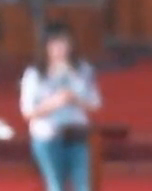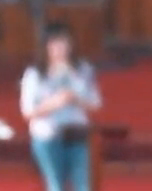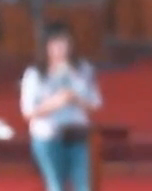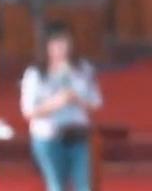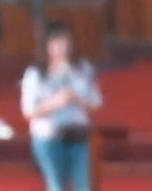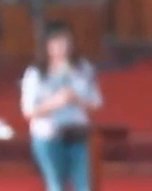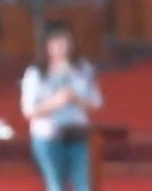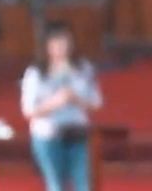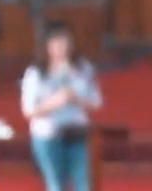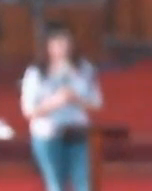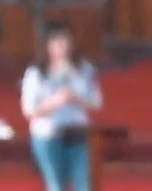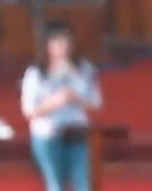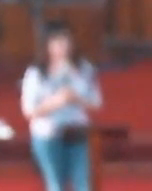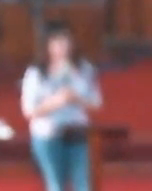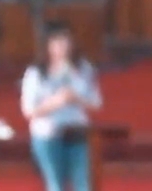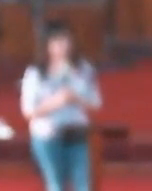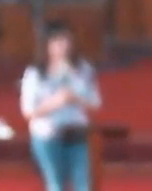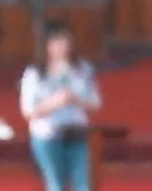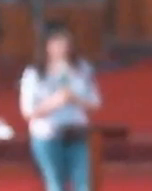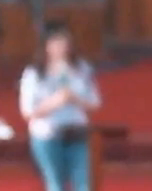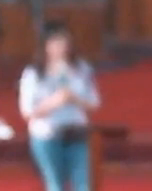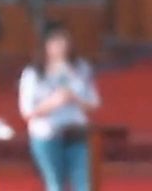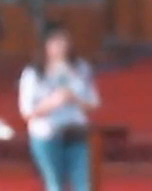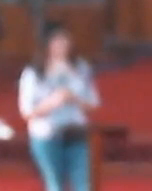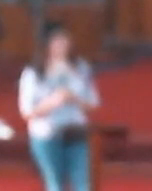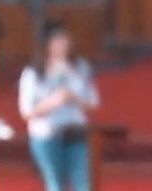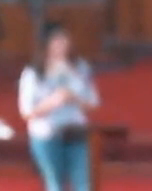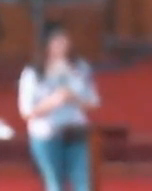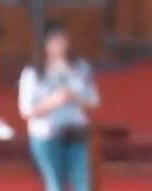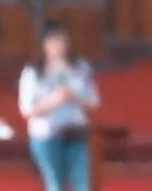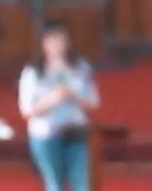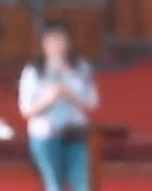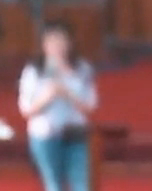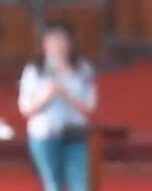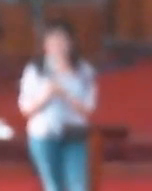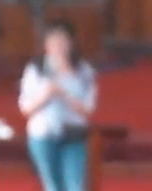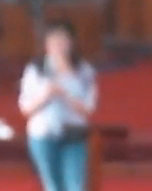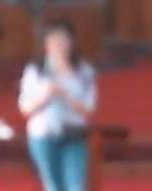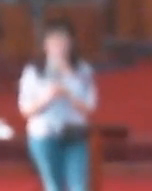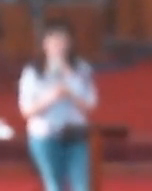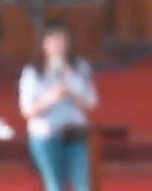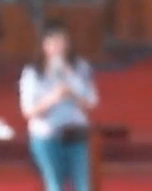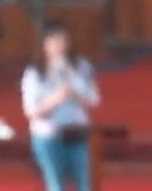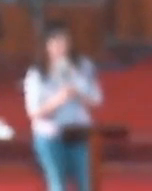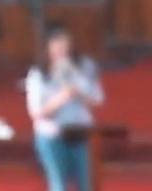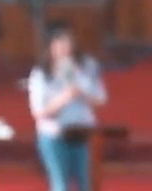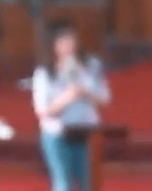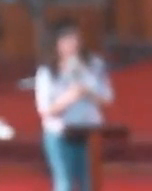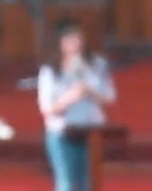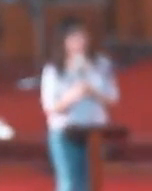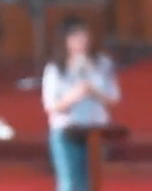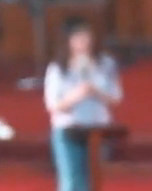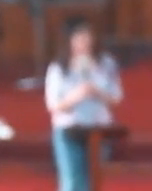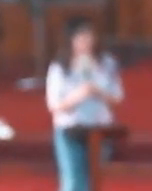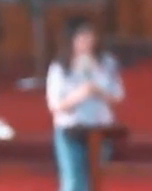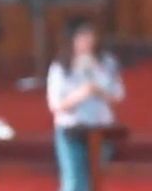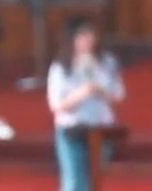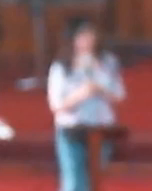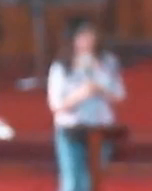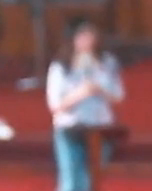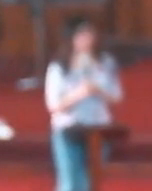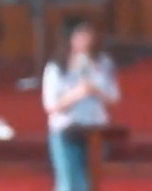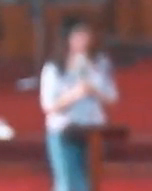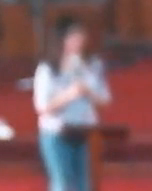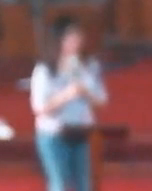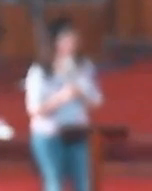Y sería bonito, a veces uno dice, bueno, yo quisiera tener ese tipo de poder. That sounds nice, I'd like to have that type of power. Yo diría, bueno,